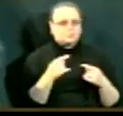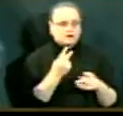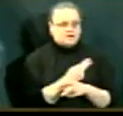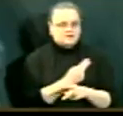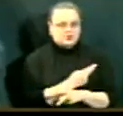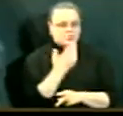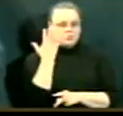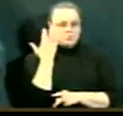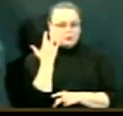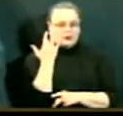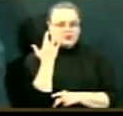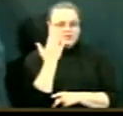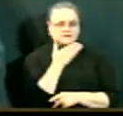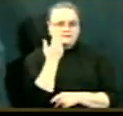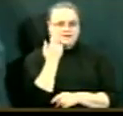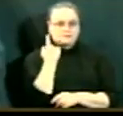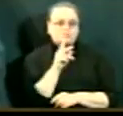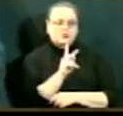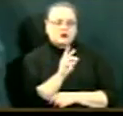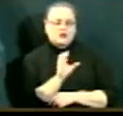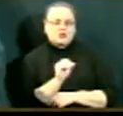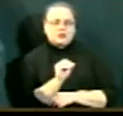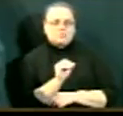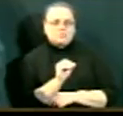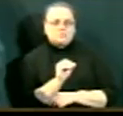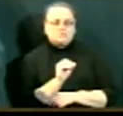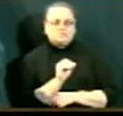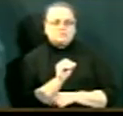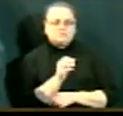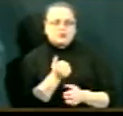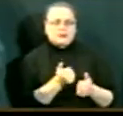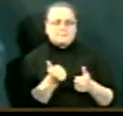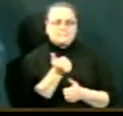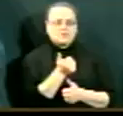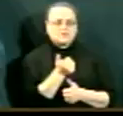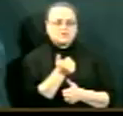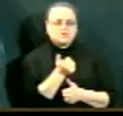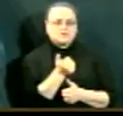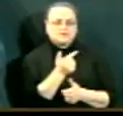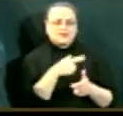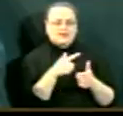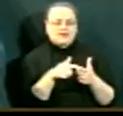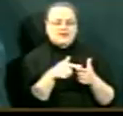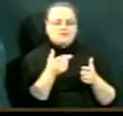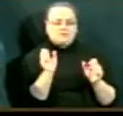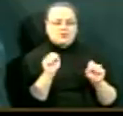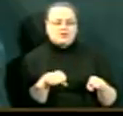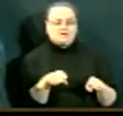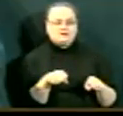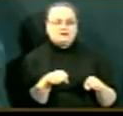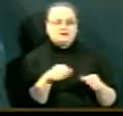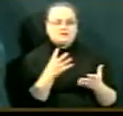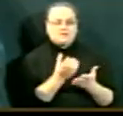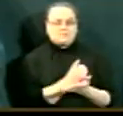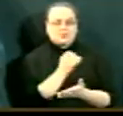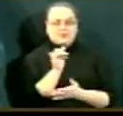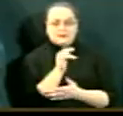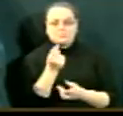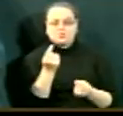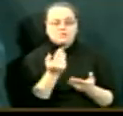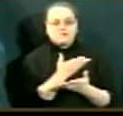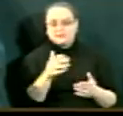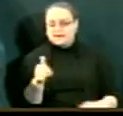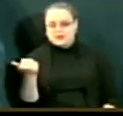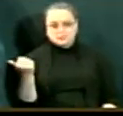out. Why is it better for Knox County administration, and then we can procure like we do